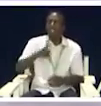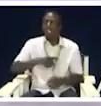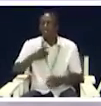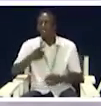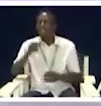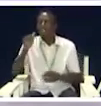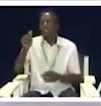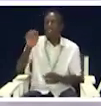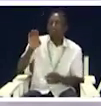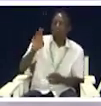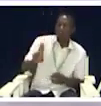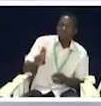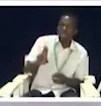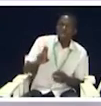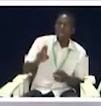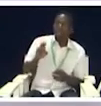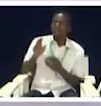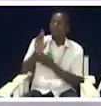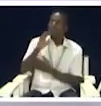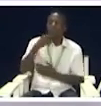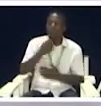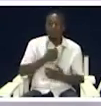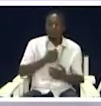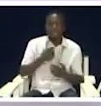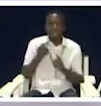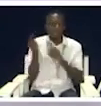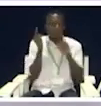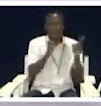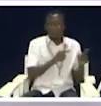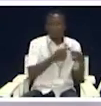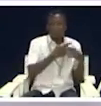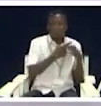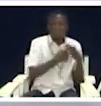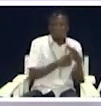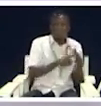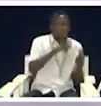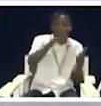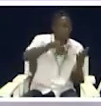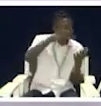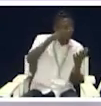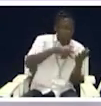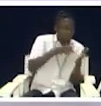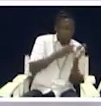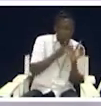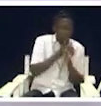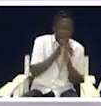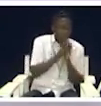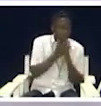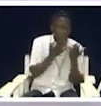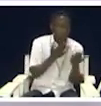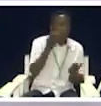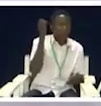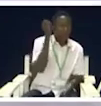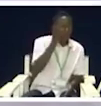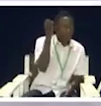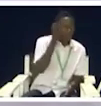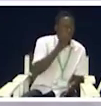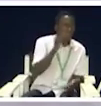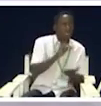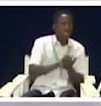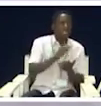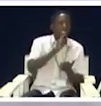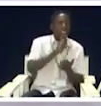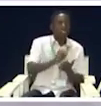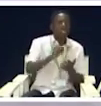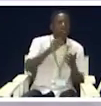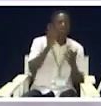At the end of the day, God said I should go and start studying my Bible, me and Bible. And I should go on to do evangelism. And that is where the healing will